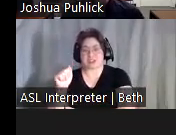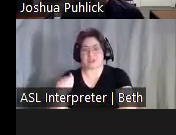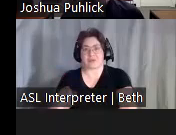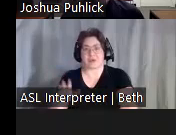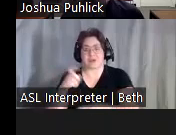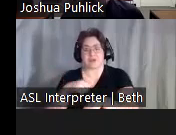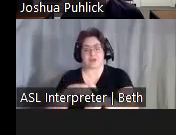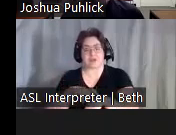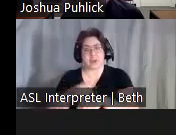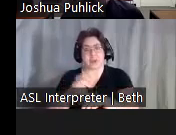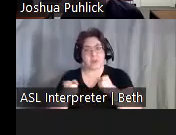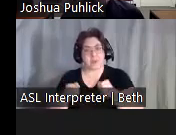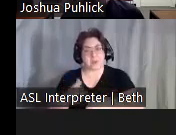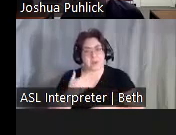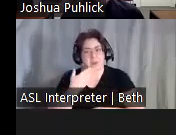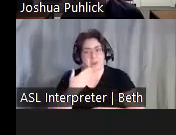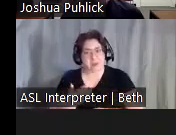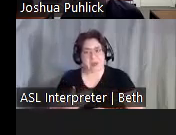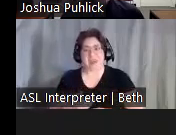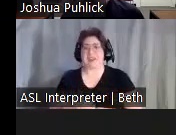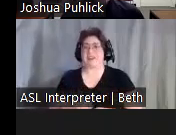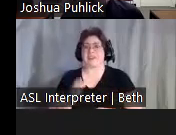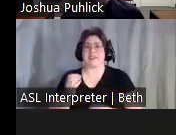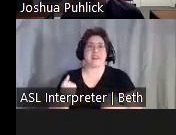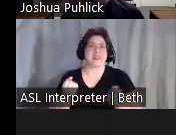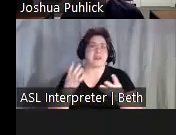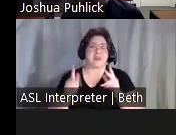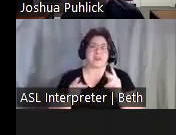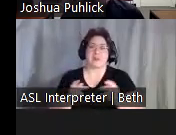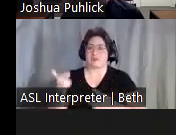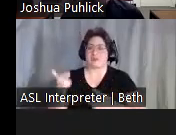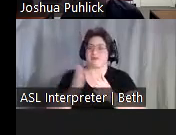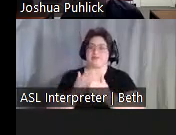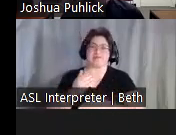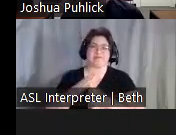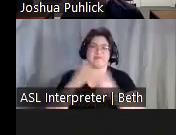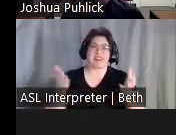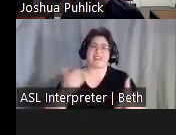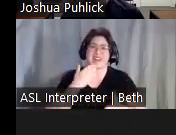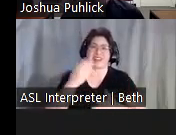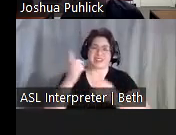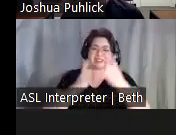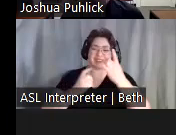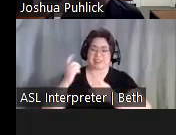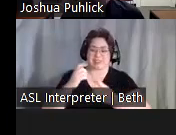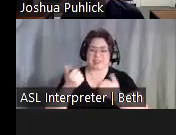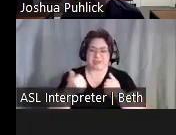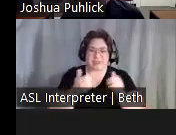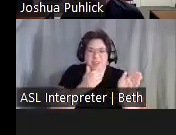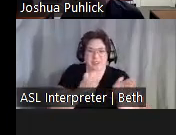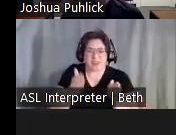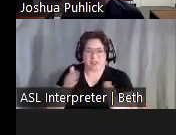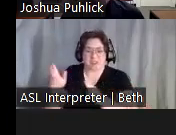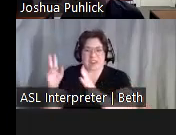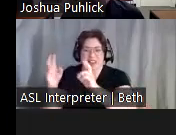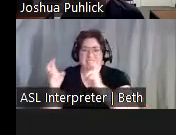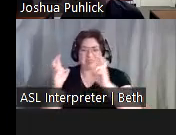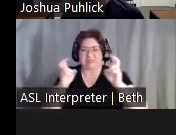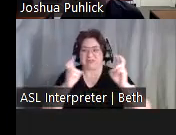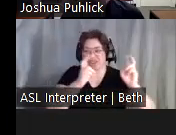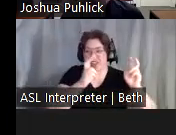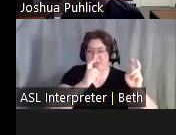So folks have a lot of good questions in the chat. I've been organizing them a little bit into topics, so we'll try